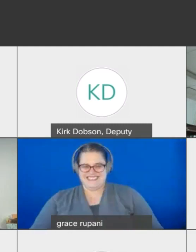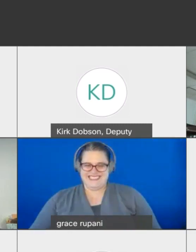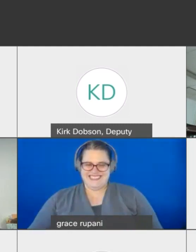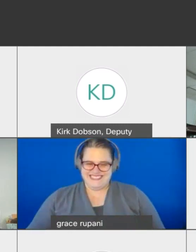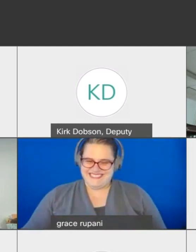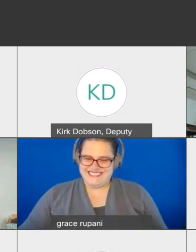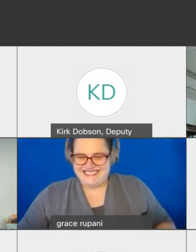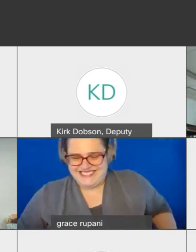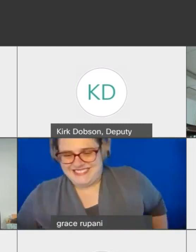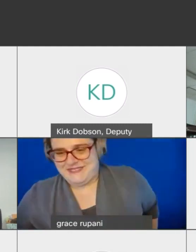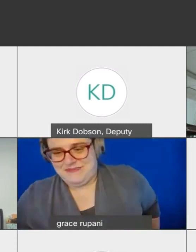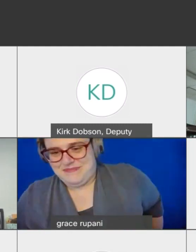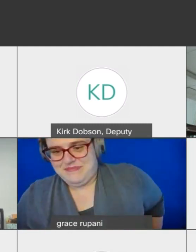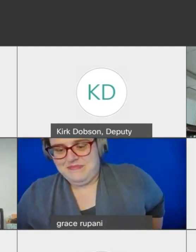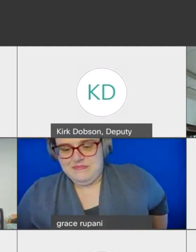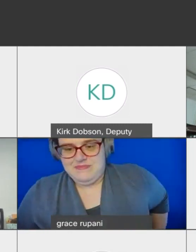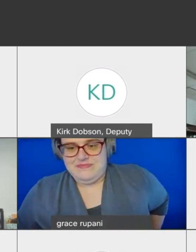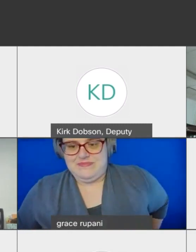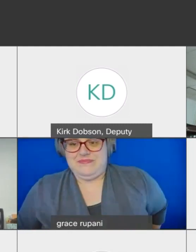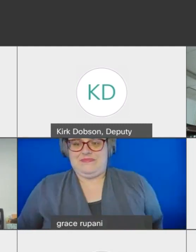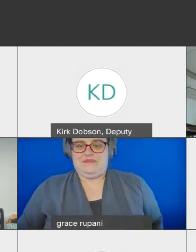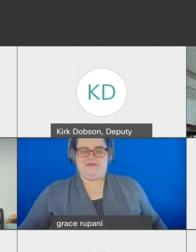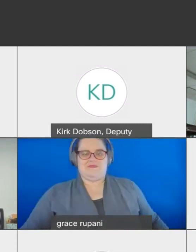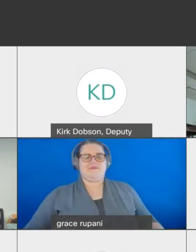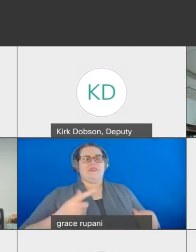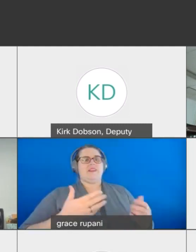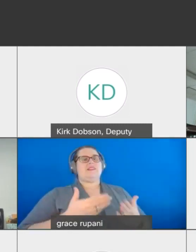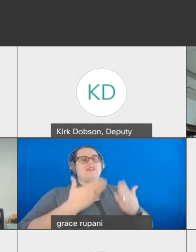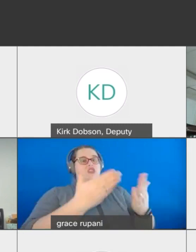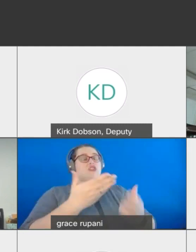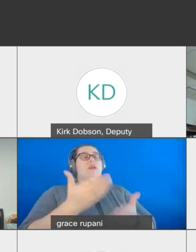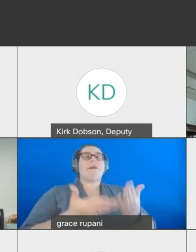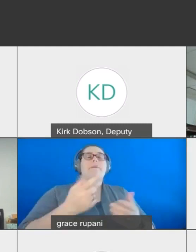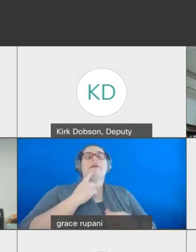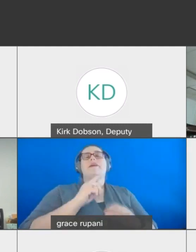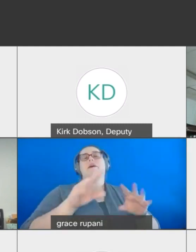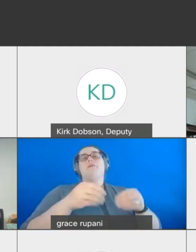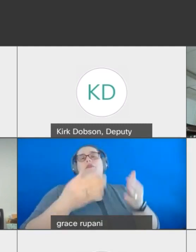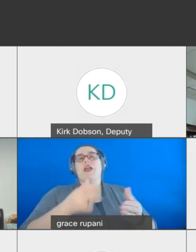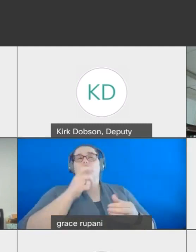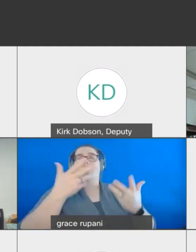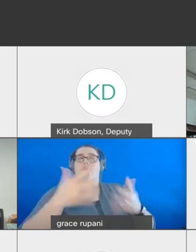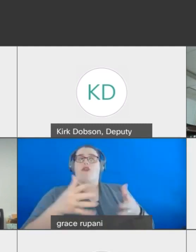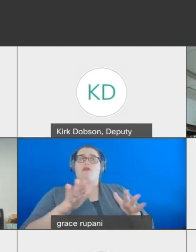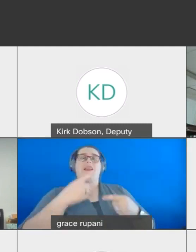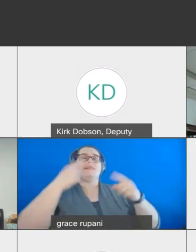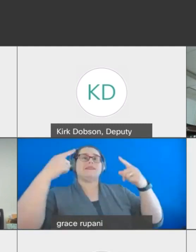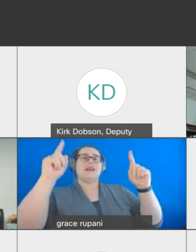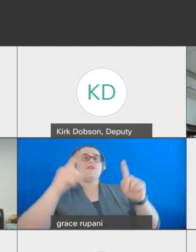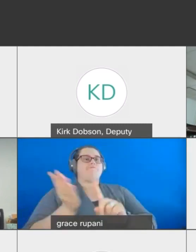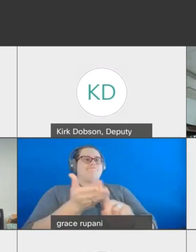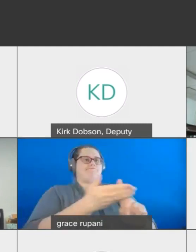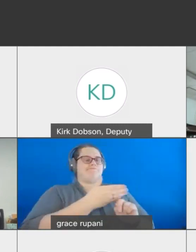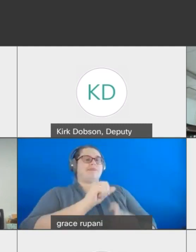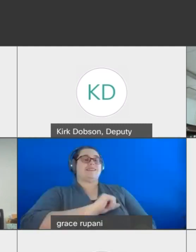A suggestion at a future session, it might be helpful to hear from some of the providers who've been more successful at getting staff